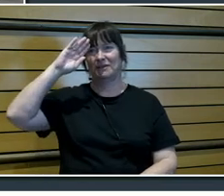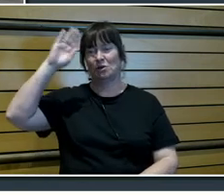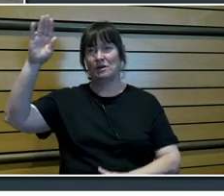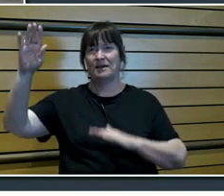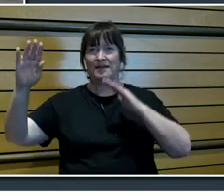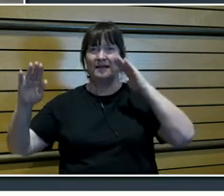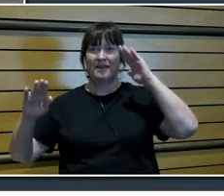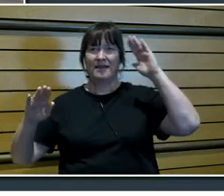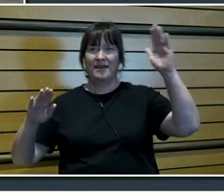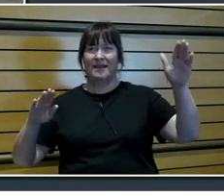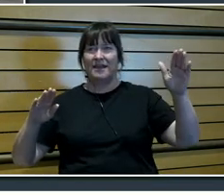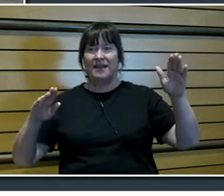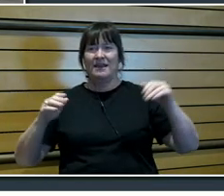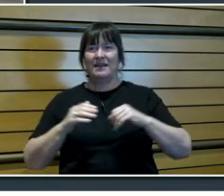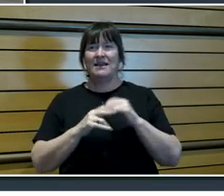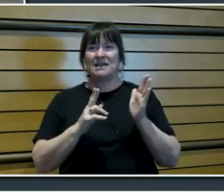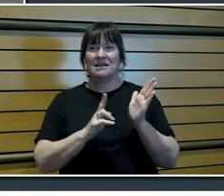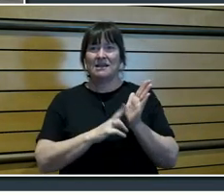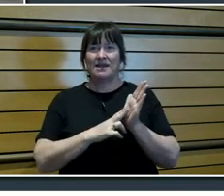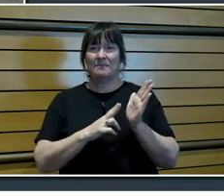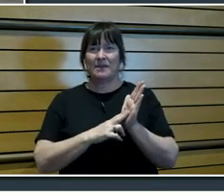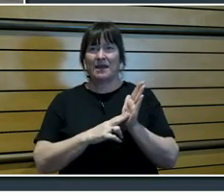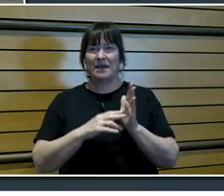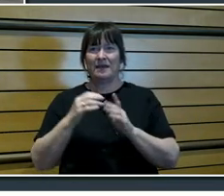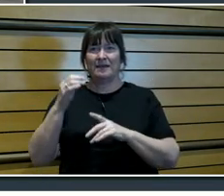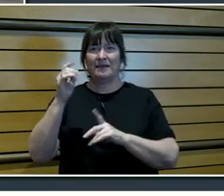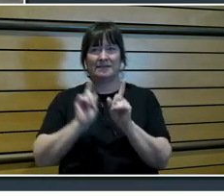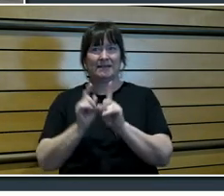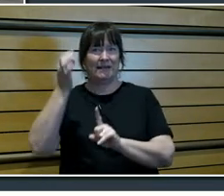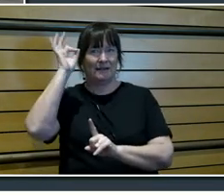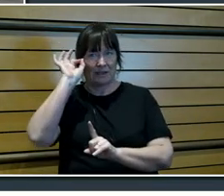of Napier City Council.